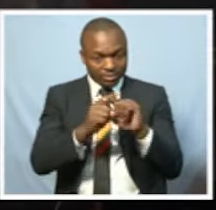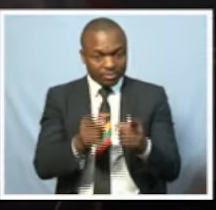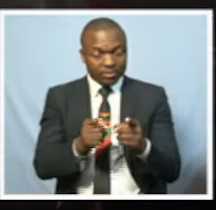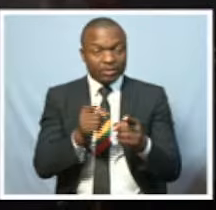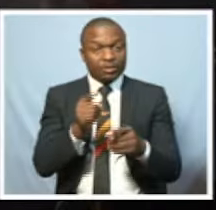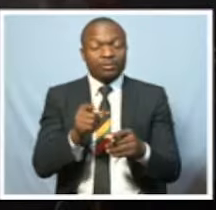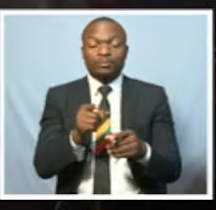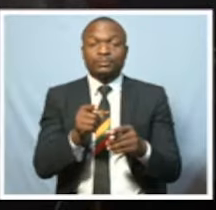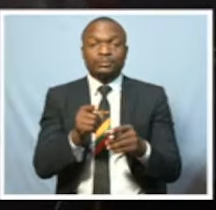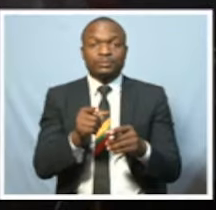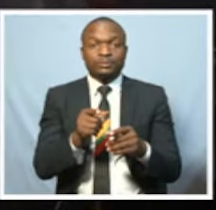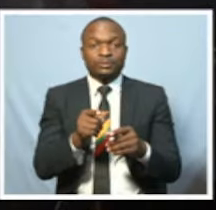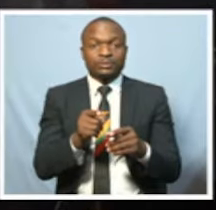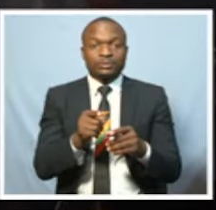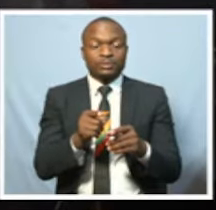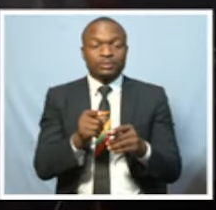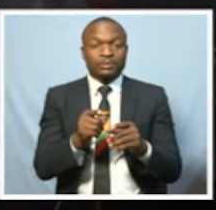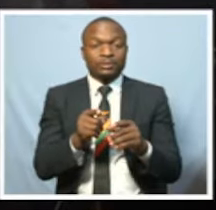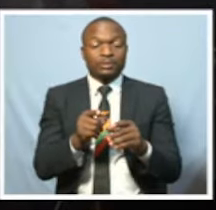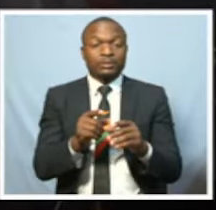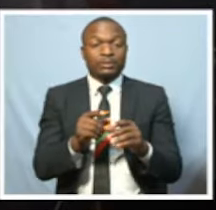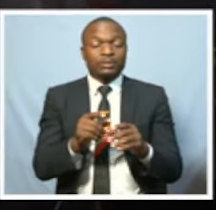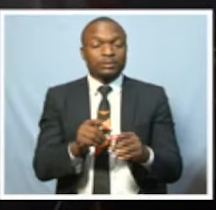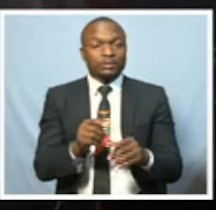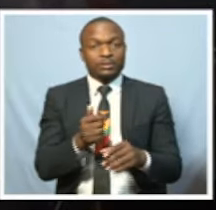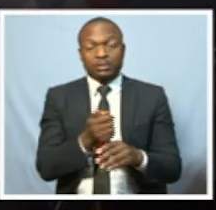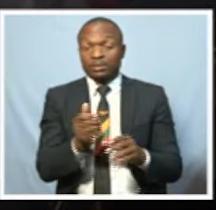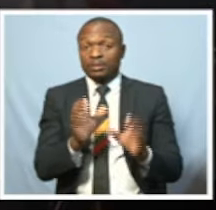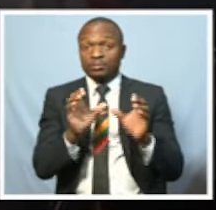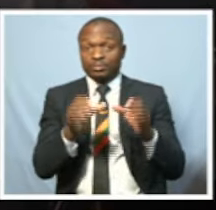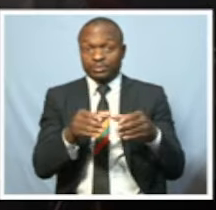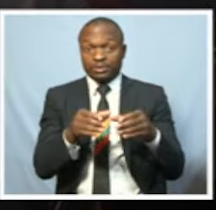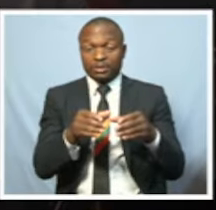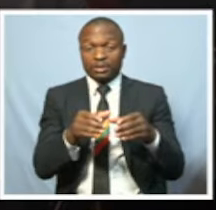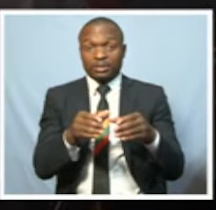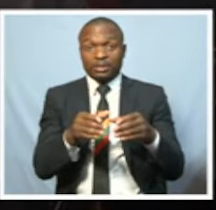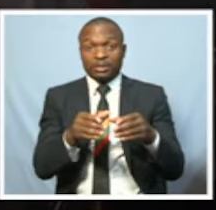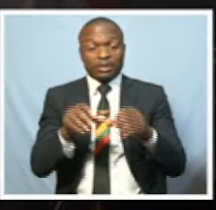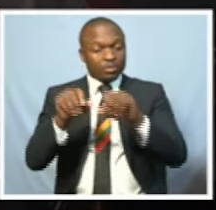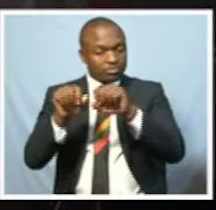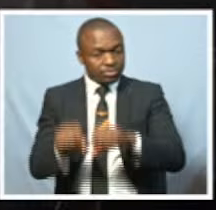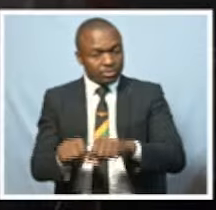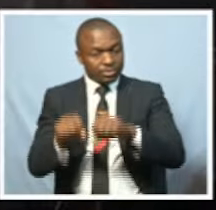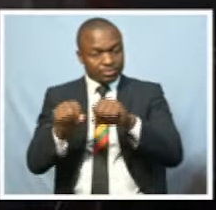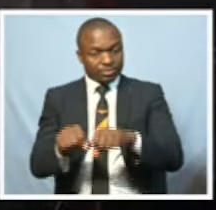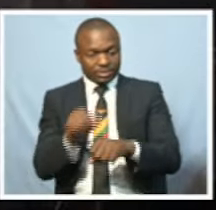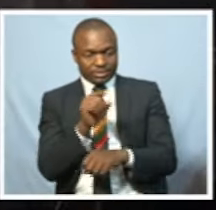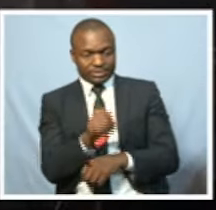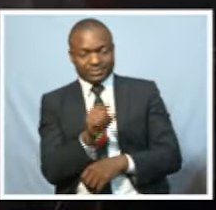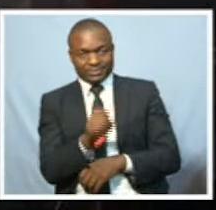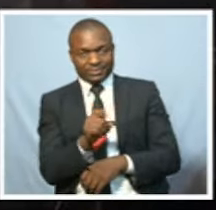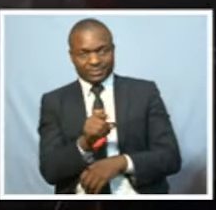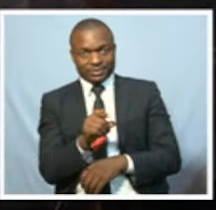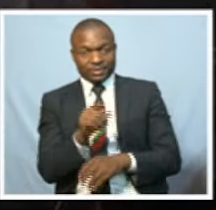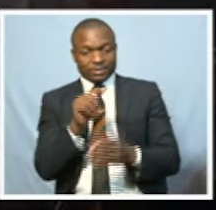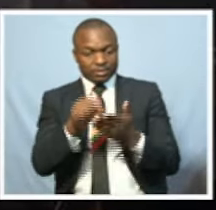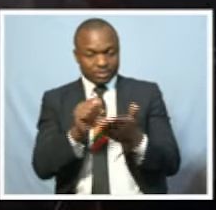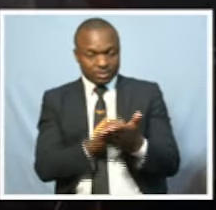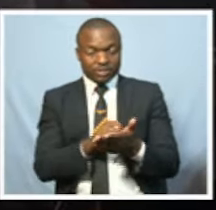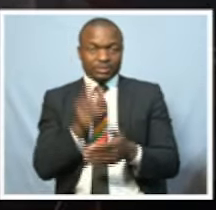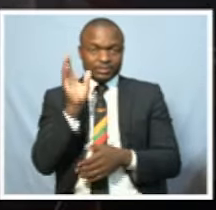upgraded an existing community, I believe it's a hand pump. So that hand pump, you did the pump tests